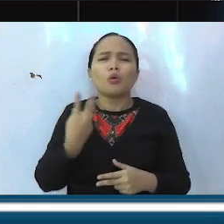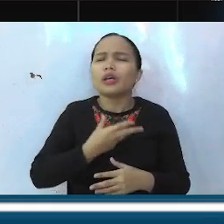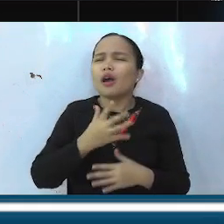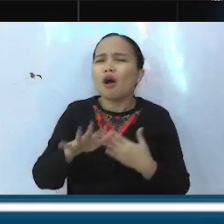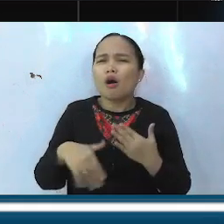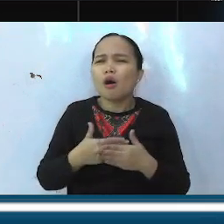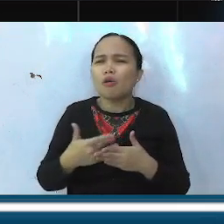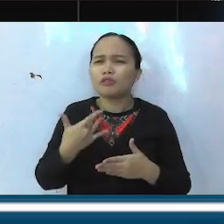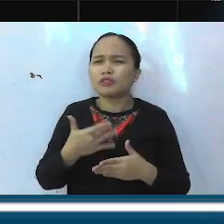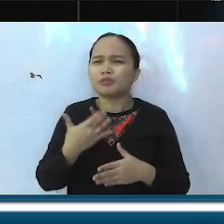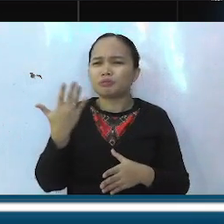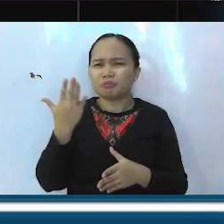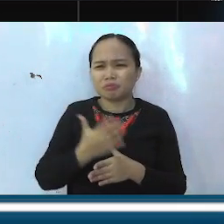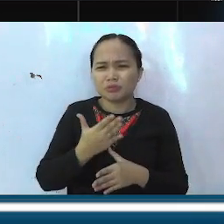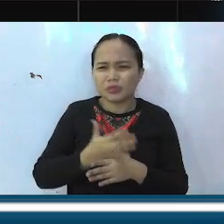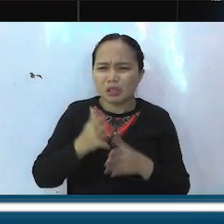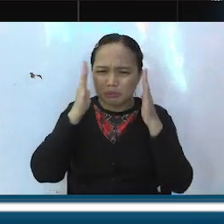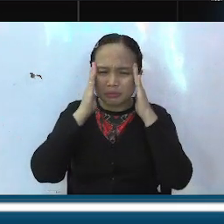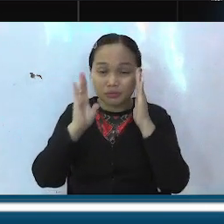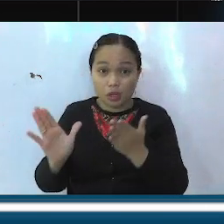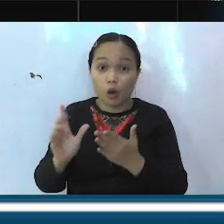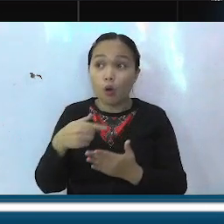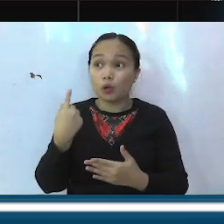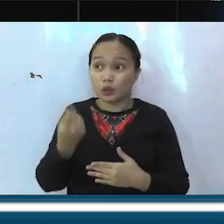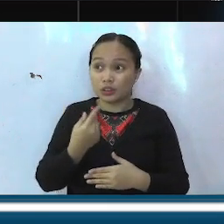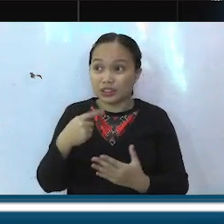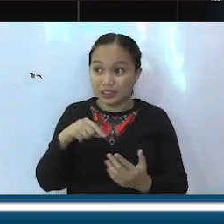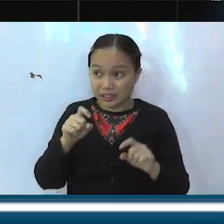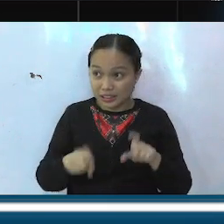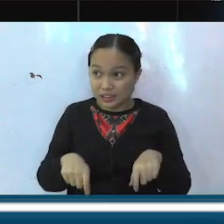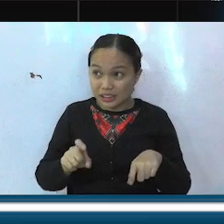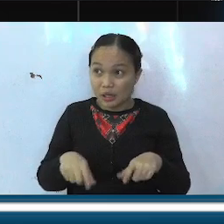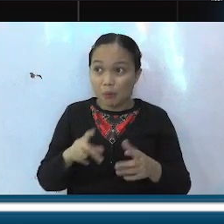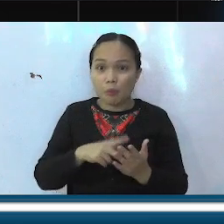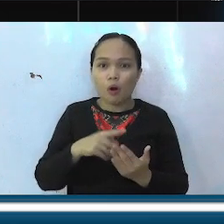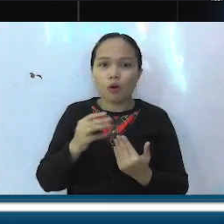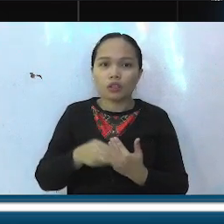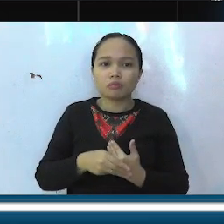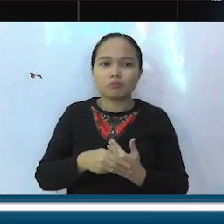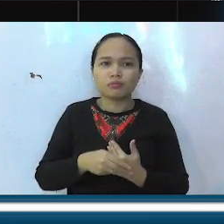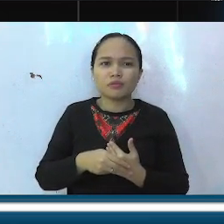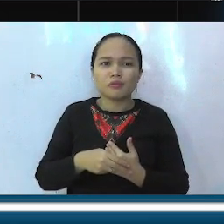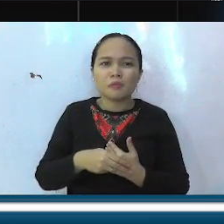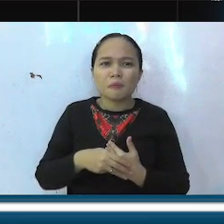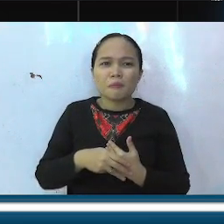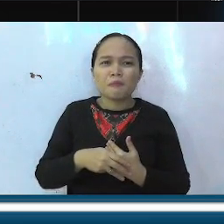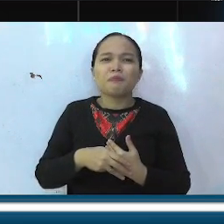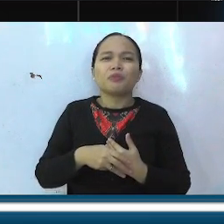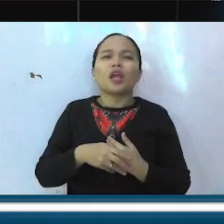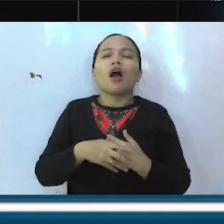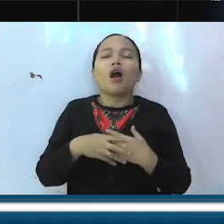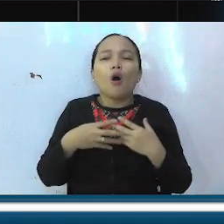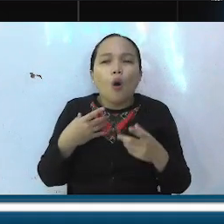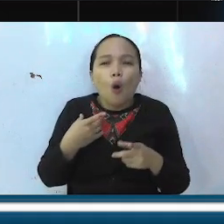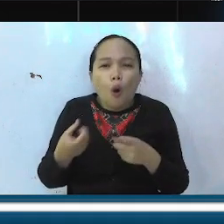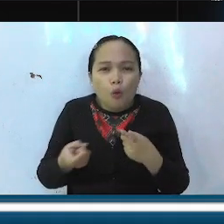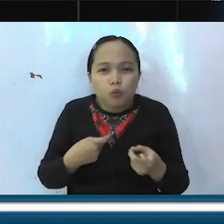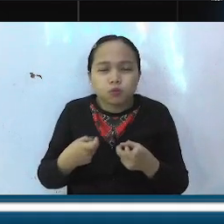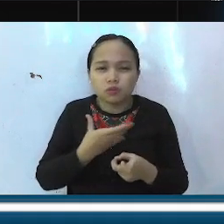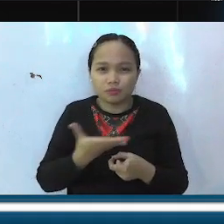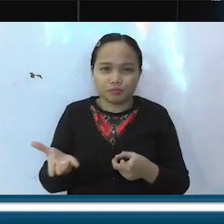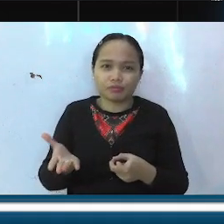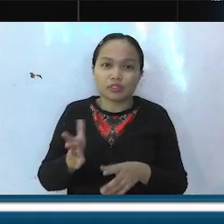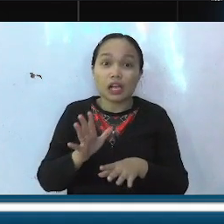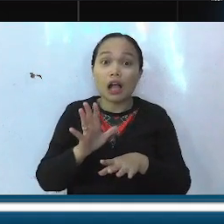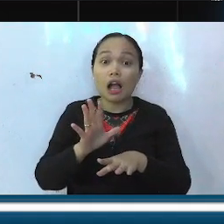lahat. Yes, itong programa lang na ito ang nag-hold sa amin. Young people, ito yung nag-hold sa inyo. Kaya pag binaliwalaan nyo ito, I'm